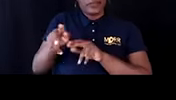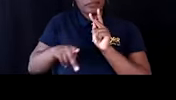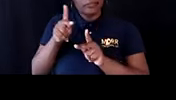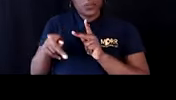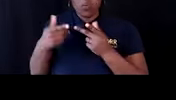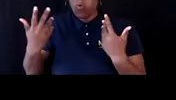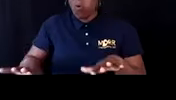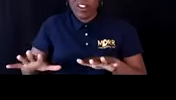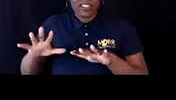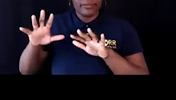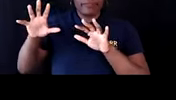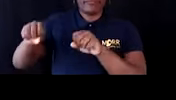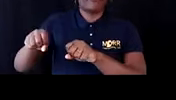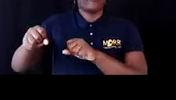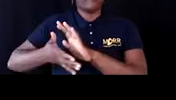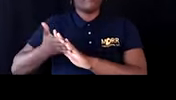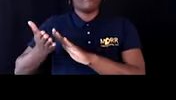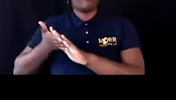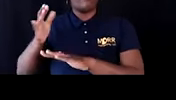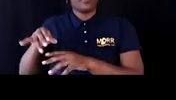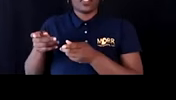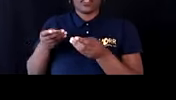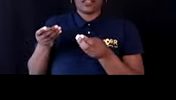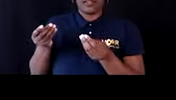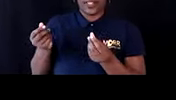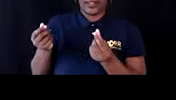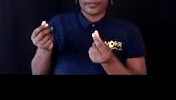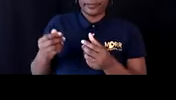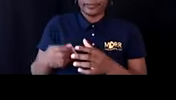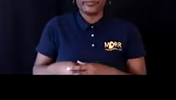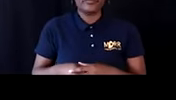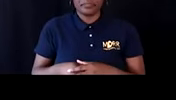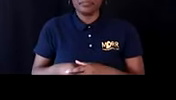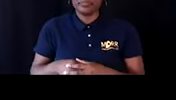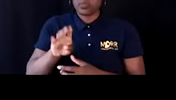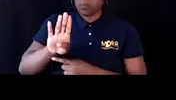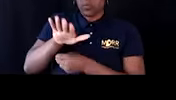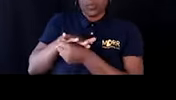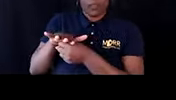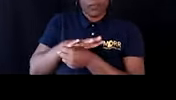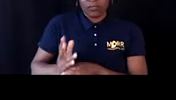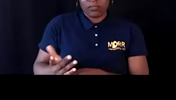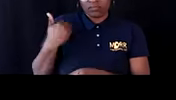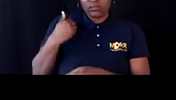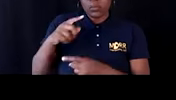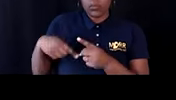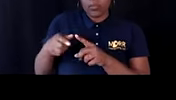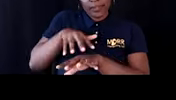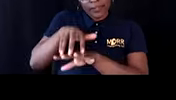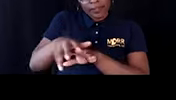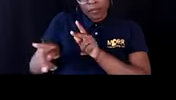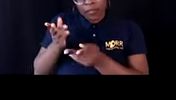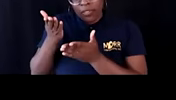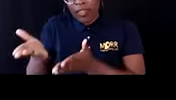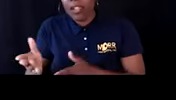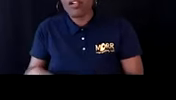in order to keep fish that growing that were coming through the Hudson Valley or the Hudson River Valley, as well as